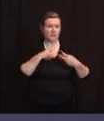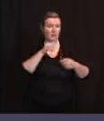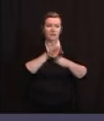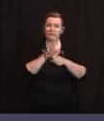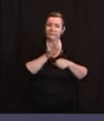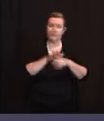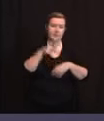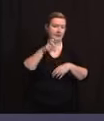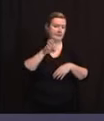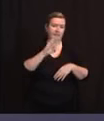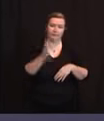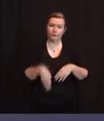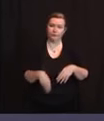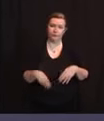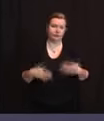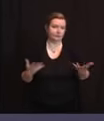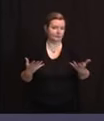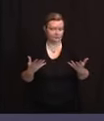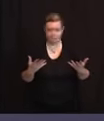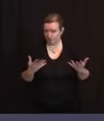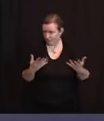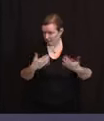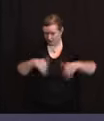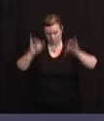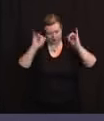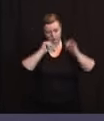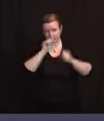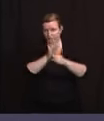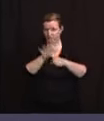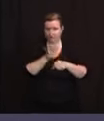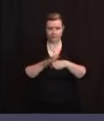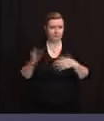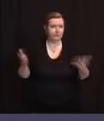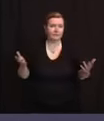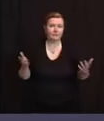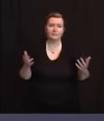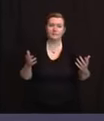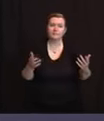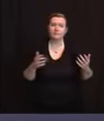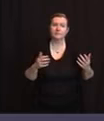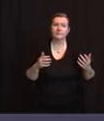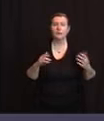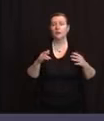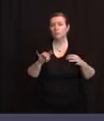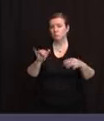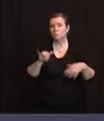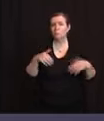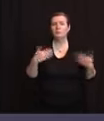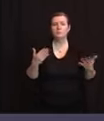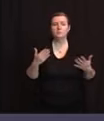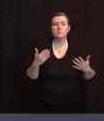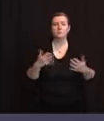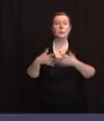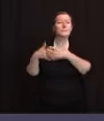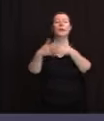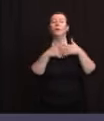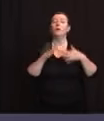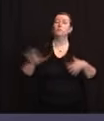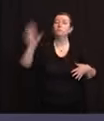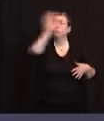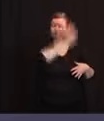sit here today in the state of New Jersey. As a nation, we started in a deficit, and we have had to cobble this